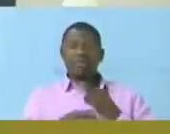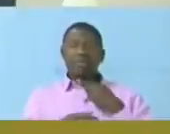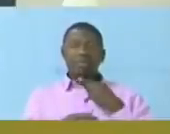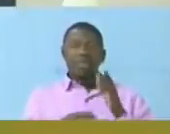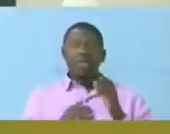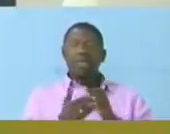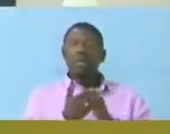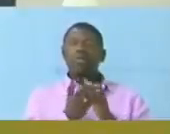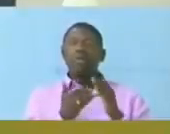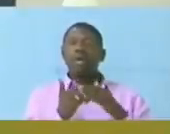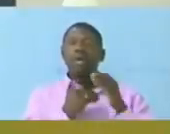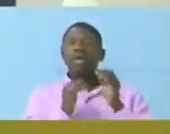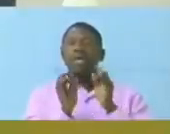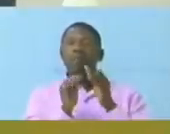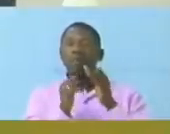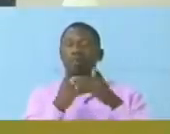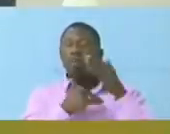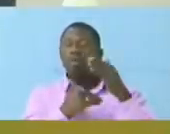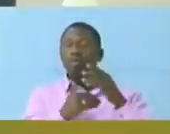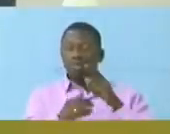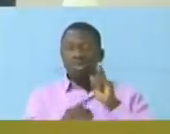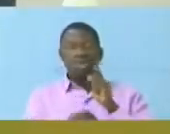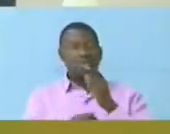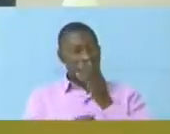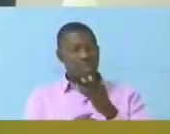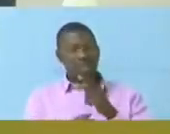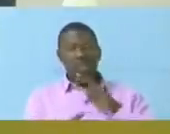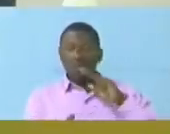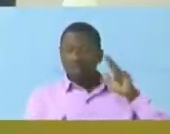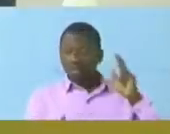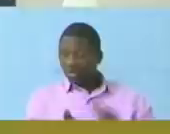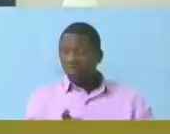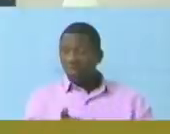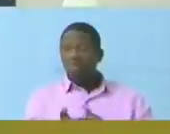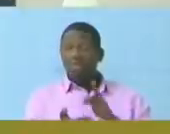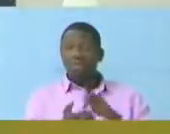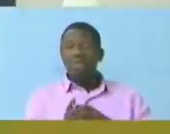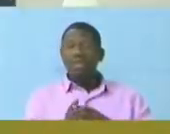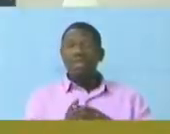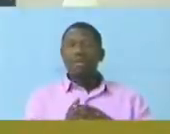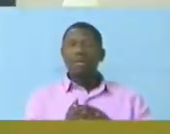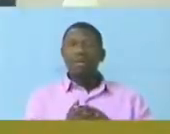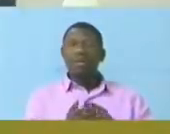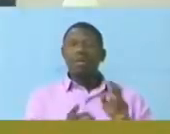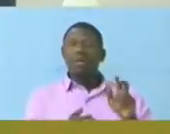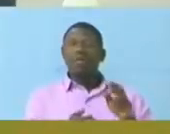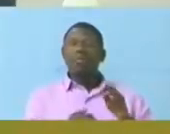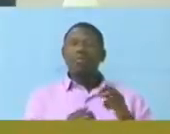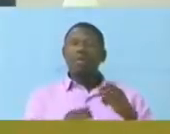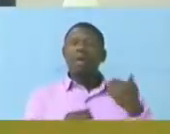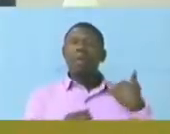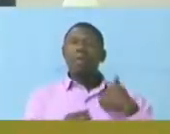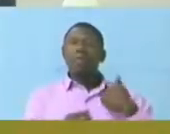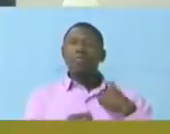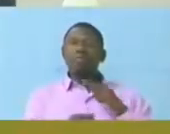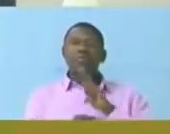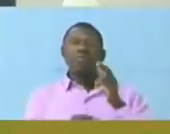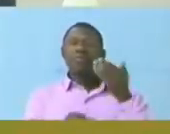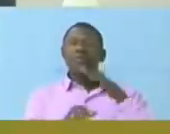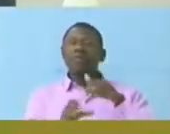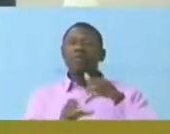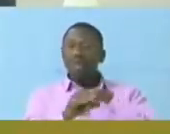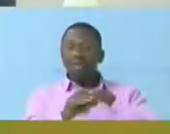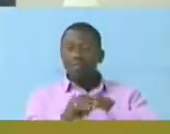I confirm that foreign nationals are killed here and they are 8 in number, but the denial